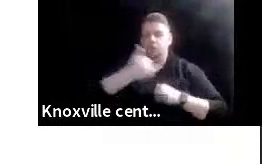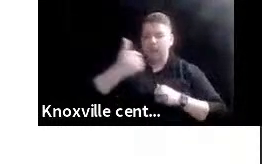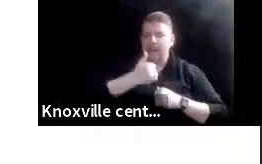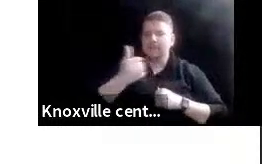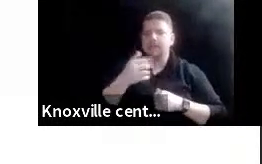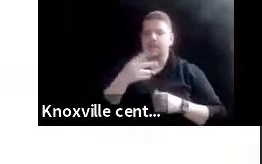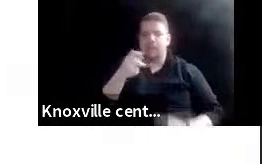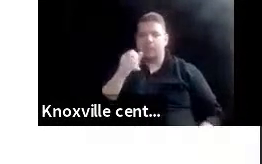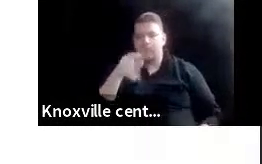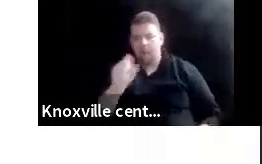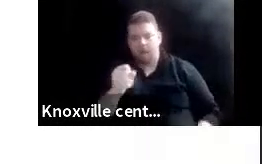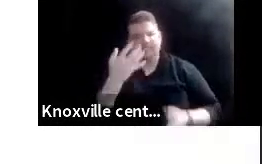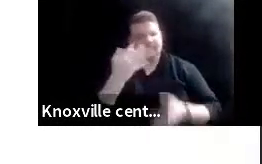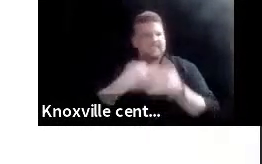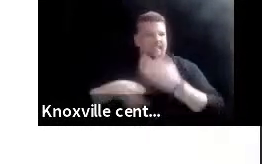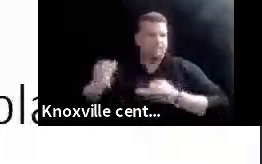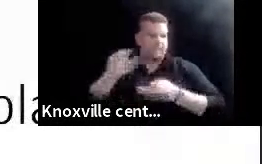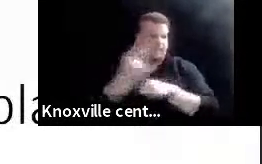treated as kind of supplemental.